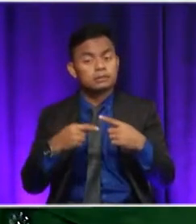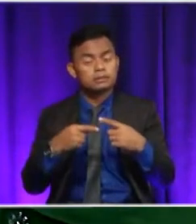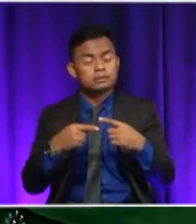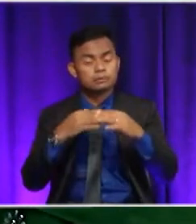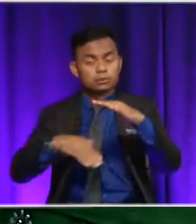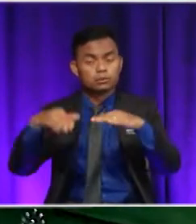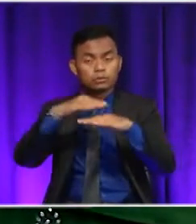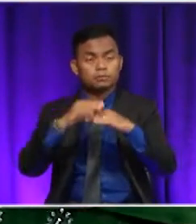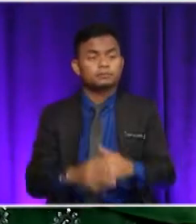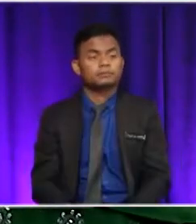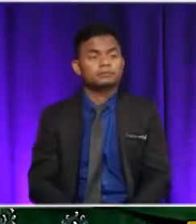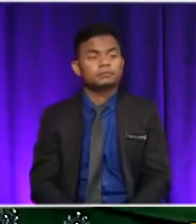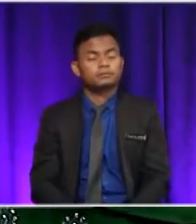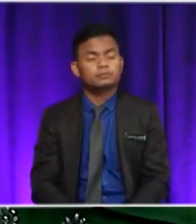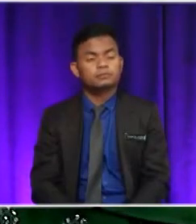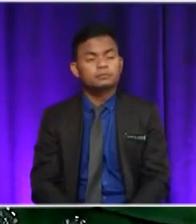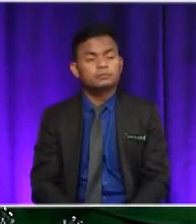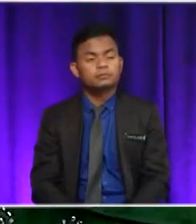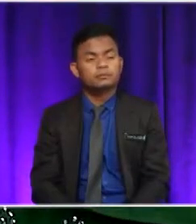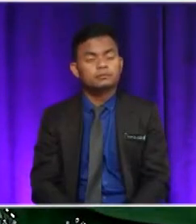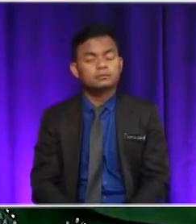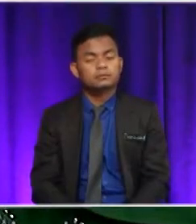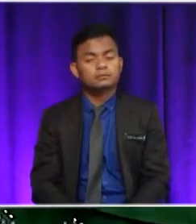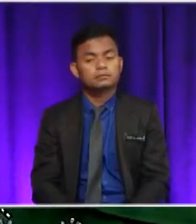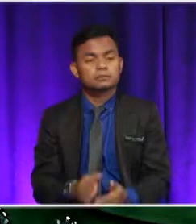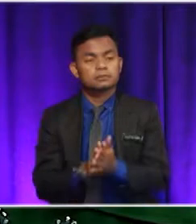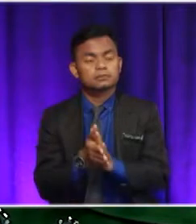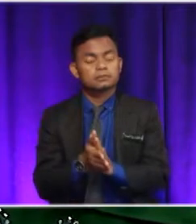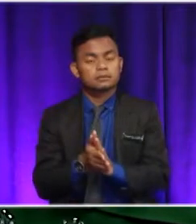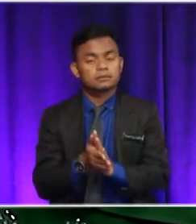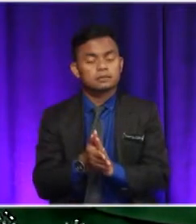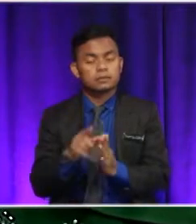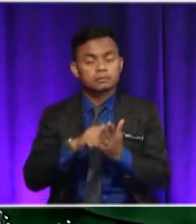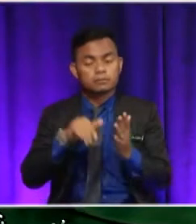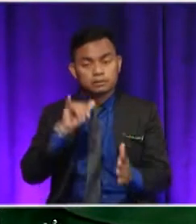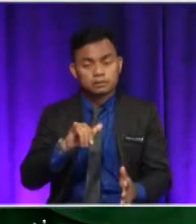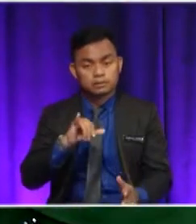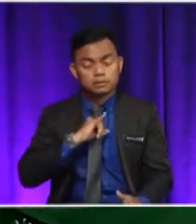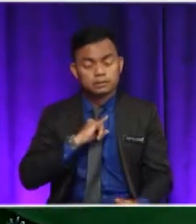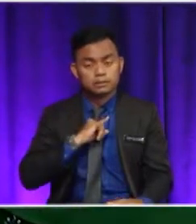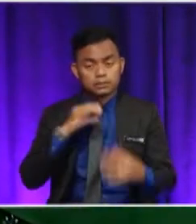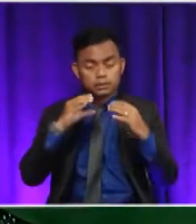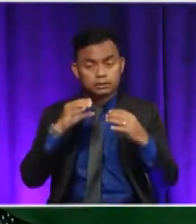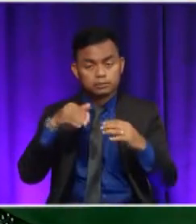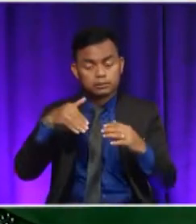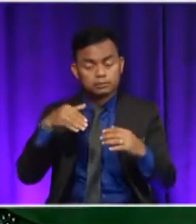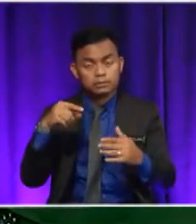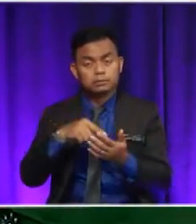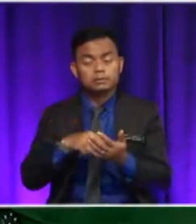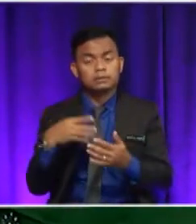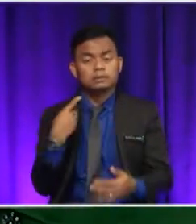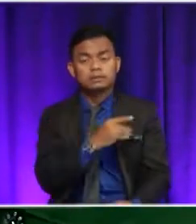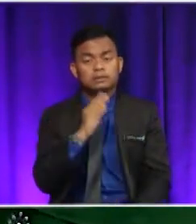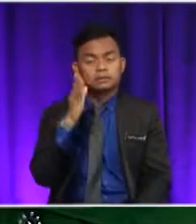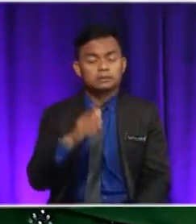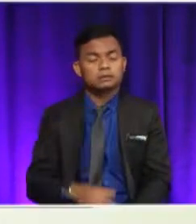Okay, so again, we are like what I said before, we are going to refer to page 68 for